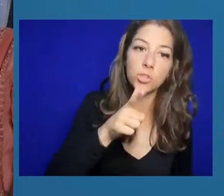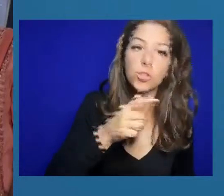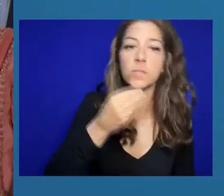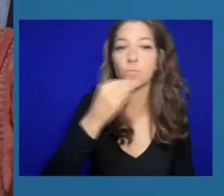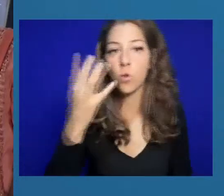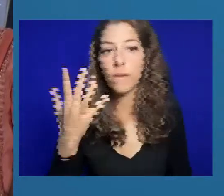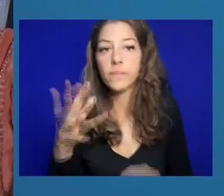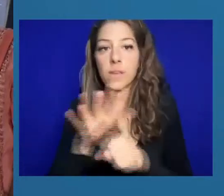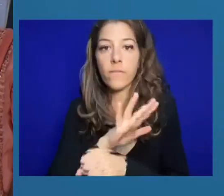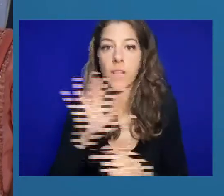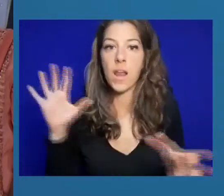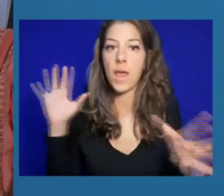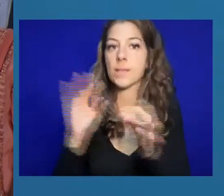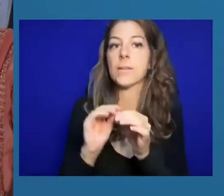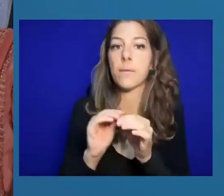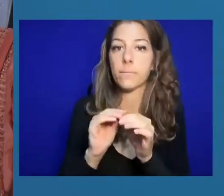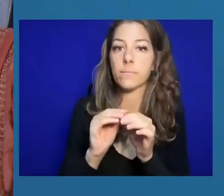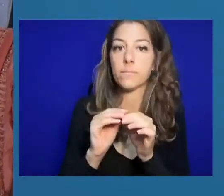up to